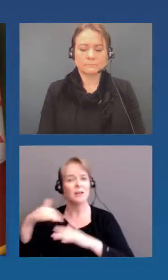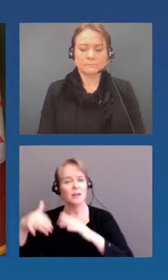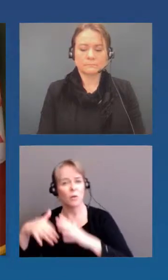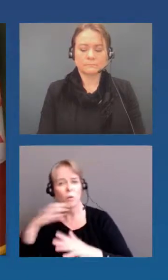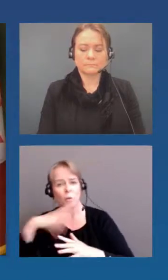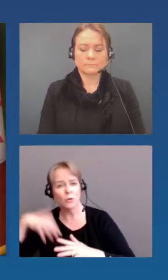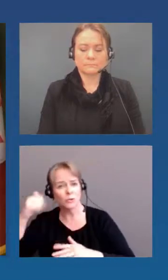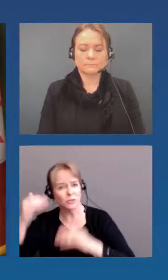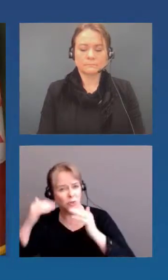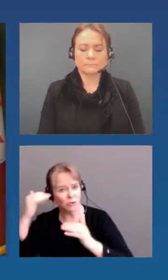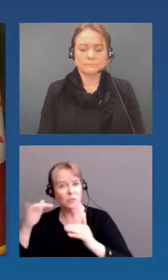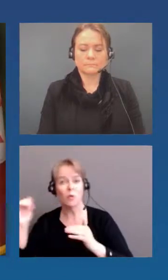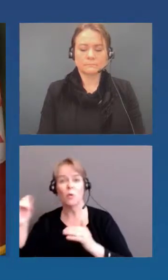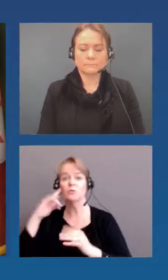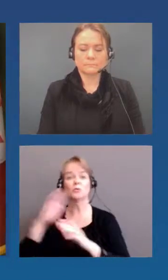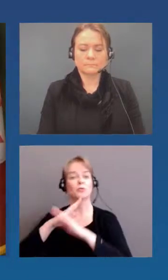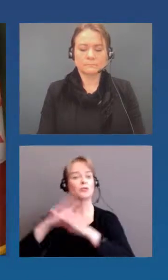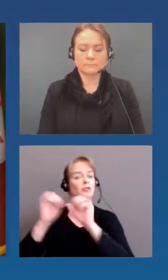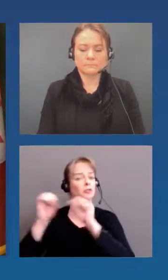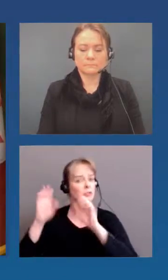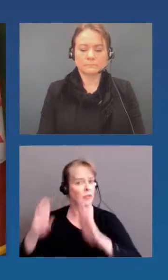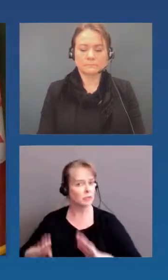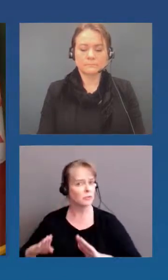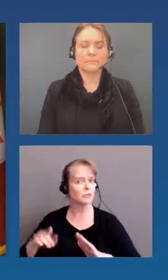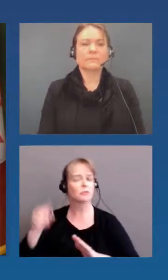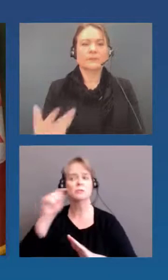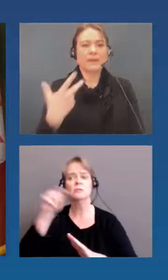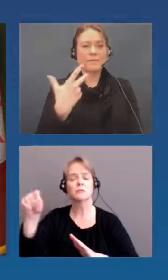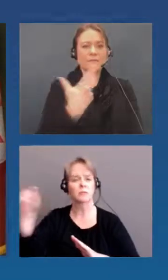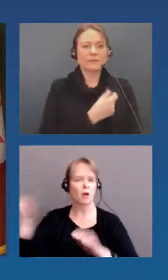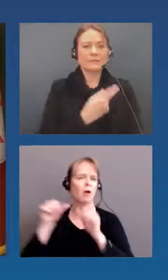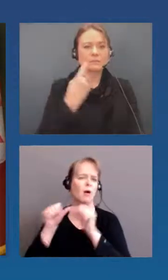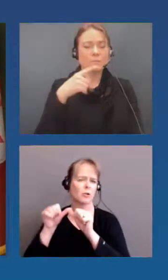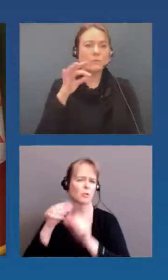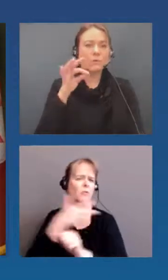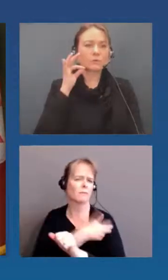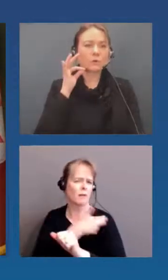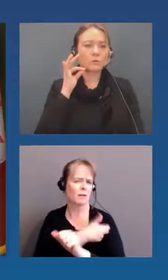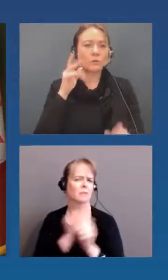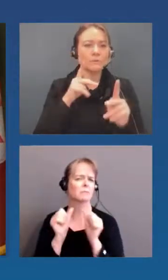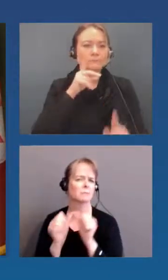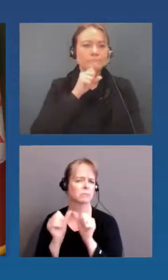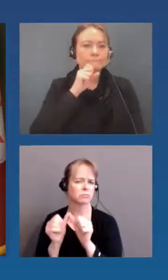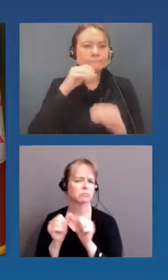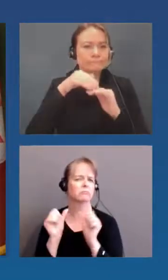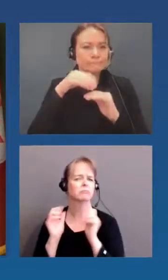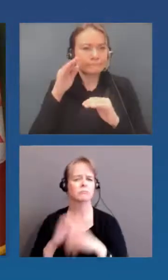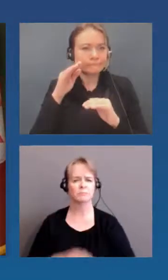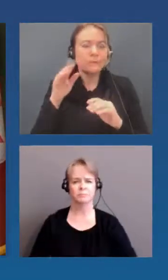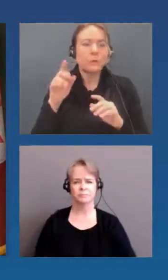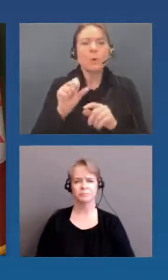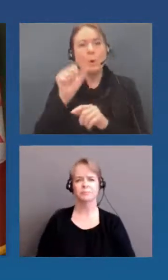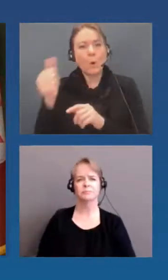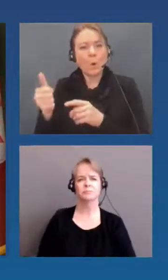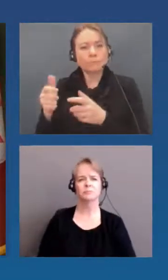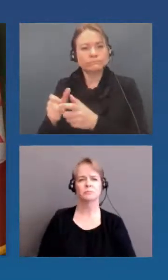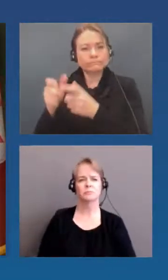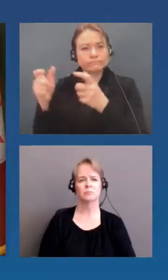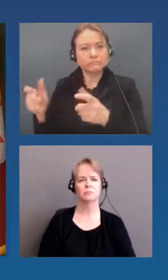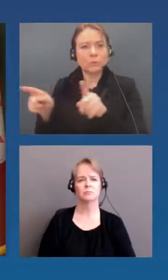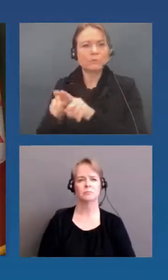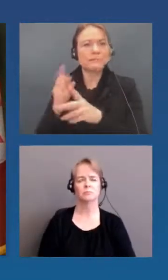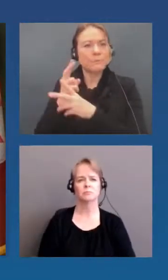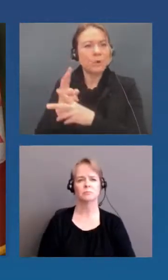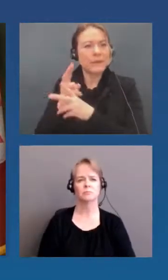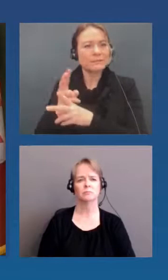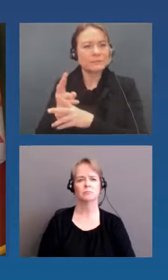including shelters, is ongoing. La vaccination des Autochtones aînés et les vaccinations d'autres établissements de soins collectifs pour